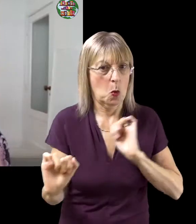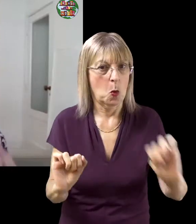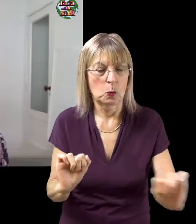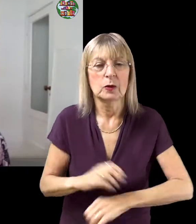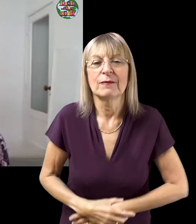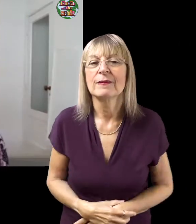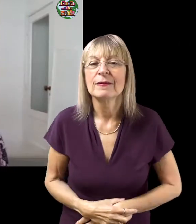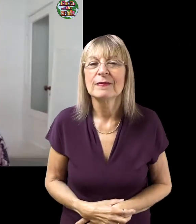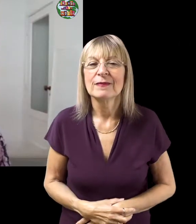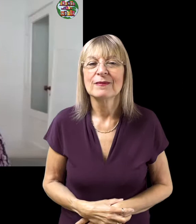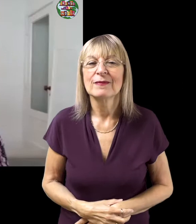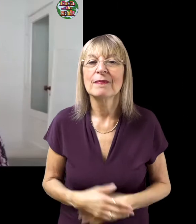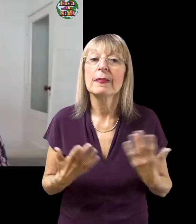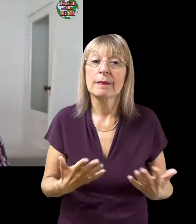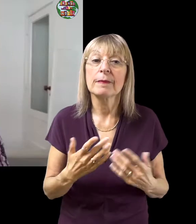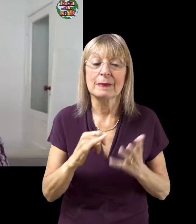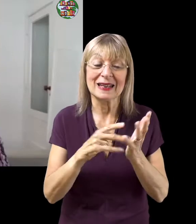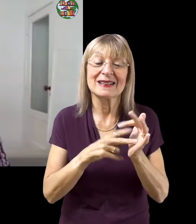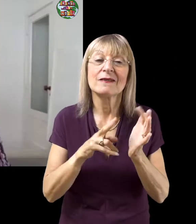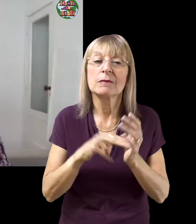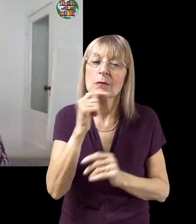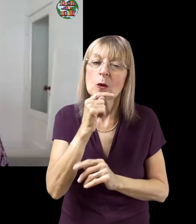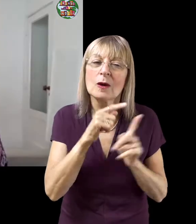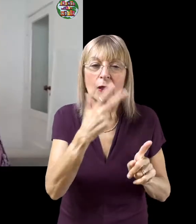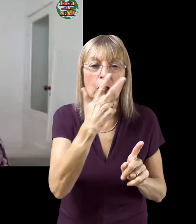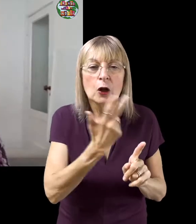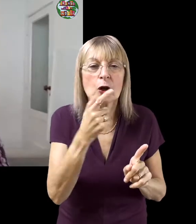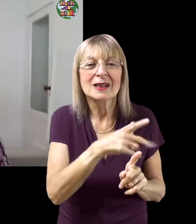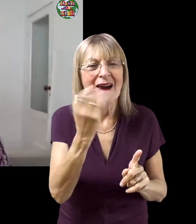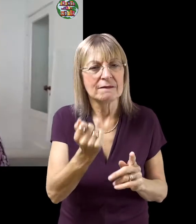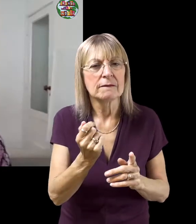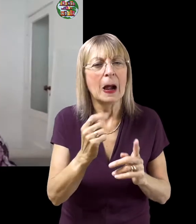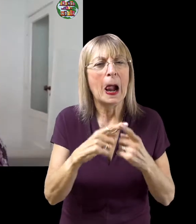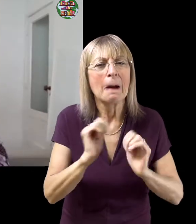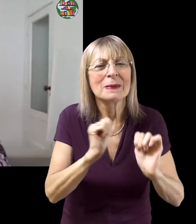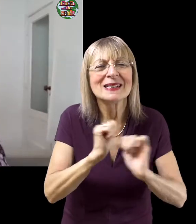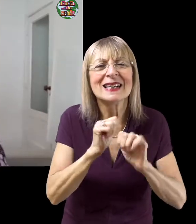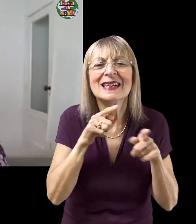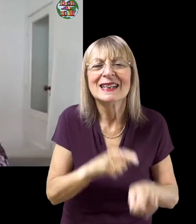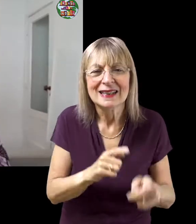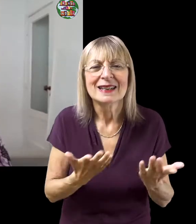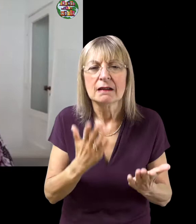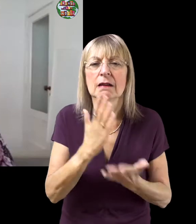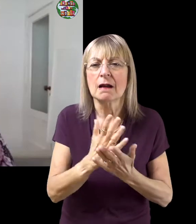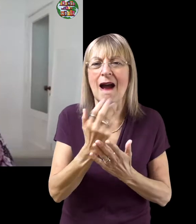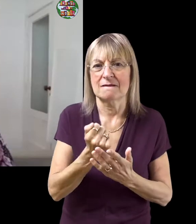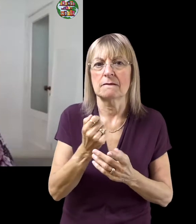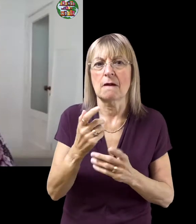they both have a secret. Sven is 13 and he suffers from epilepsy,